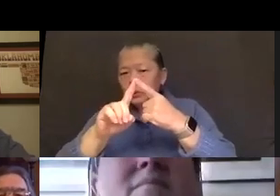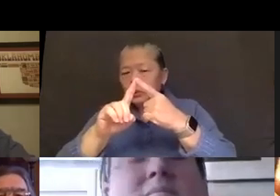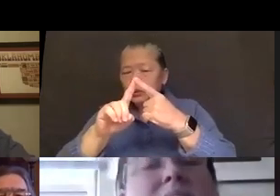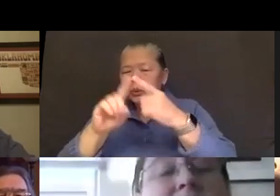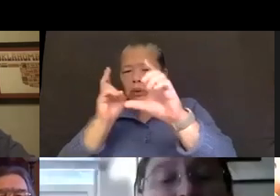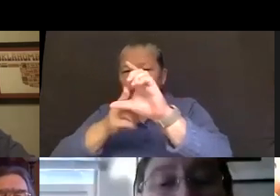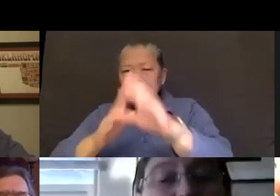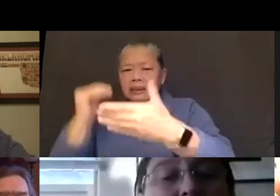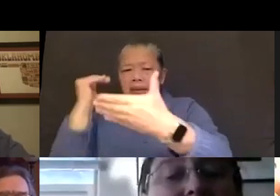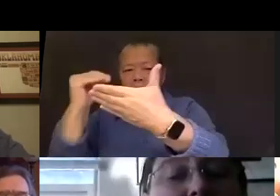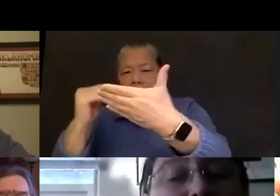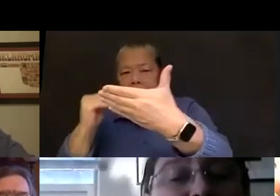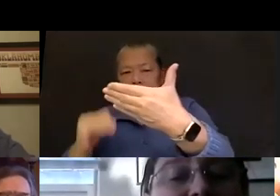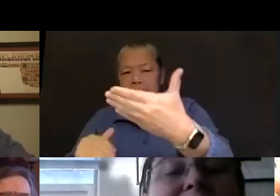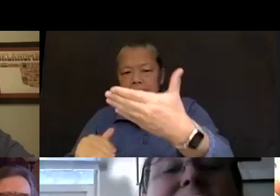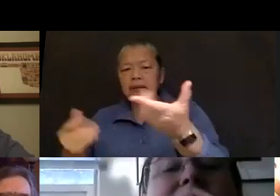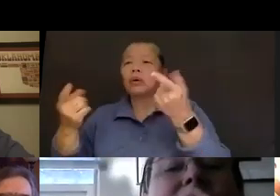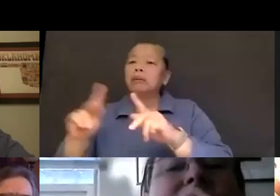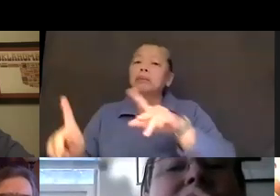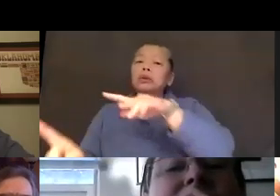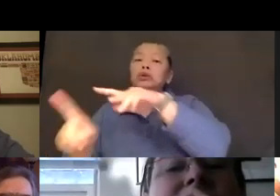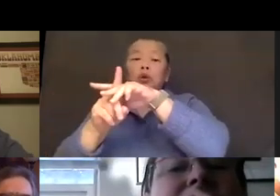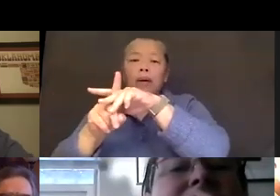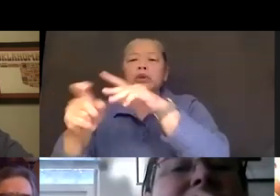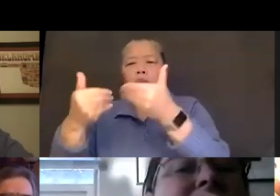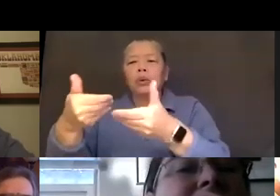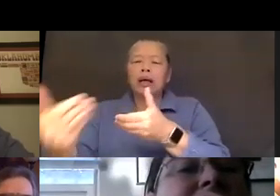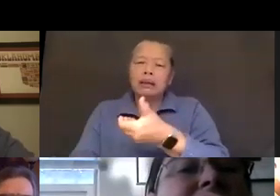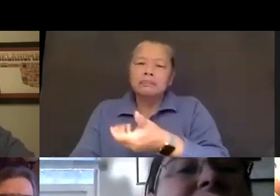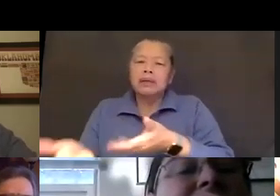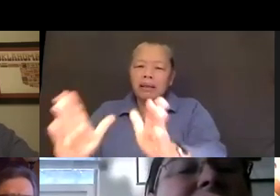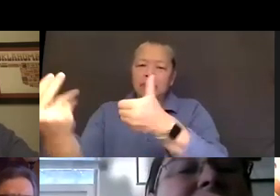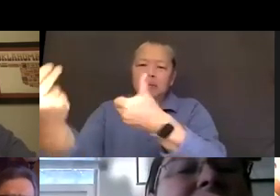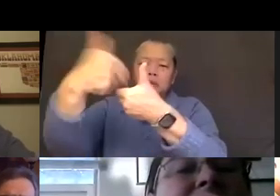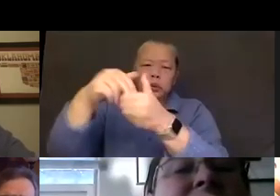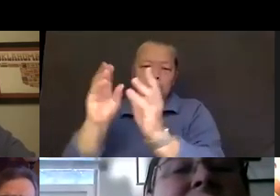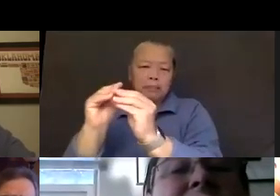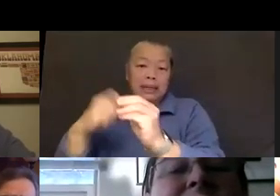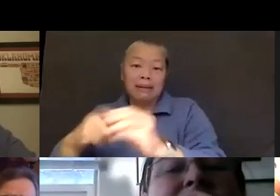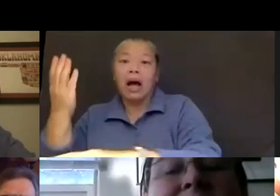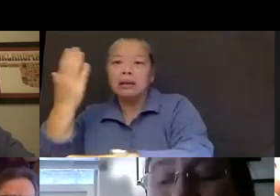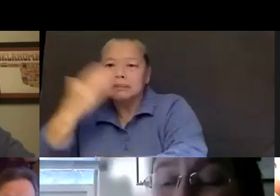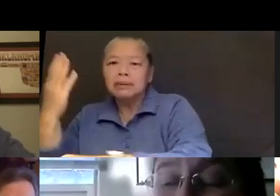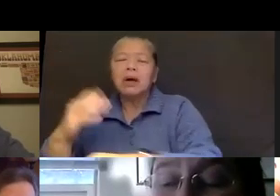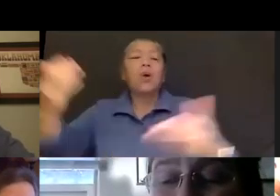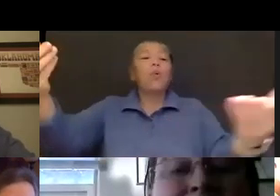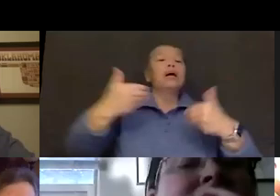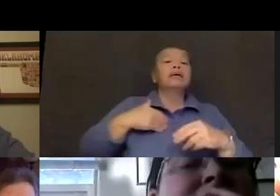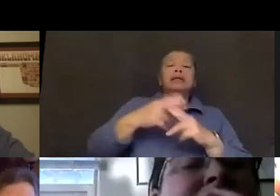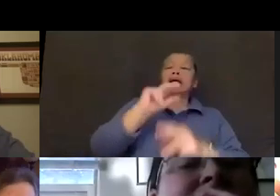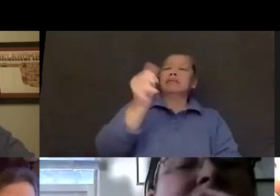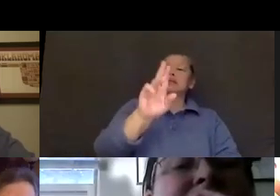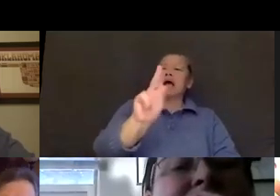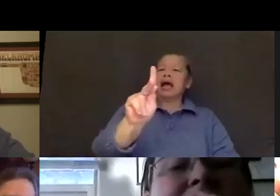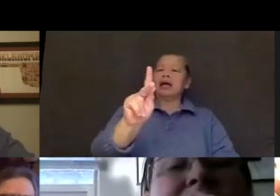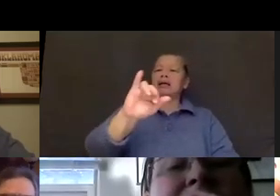and admit people as they come in, if I don't see them. Welcome, everyone. My name is Hank Jenkins.